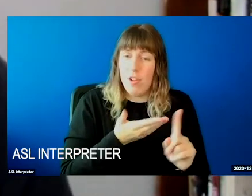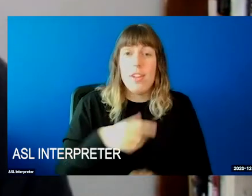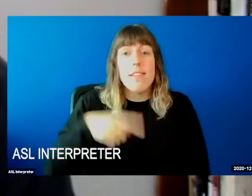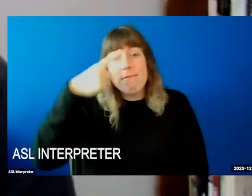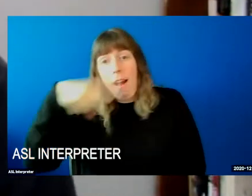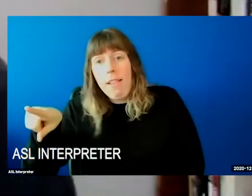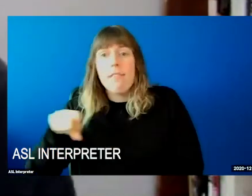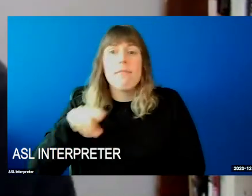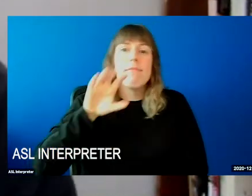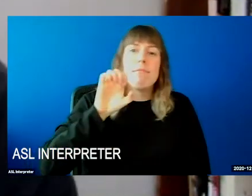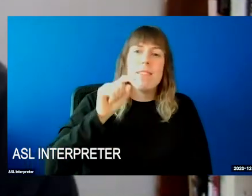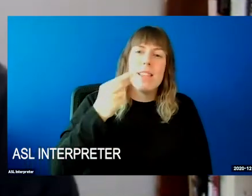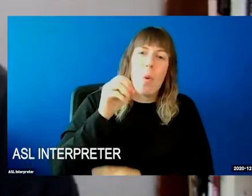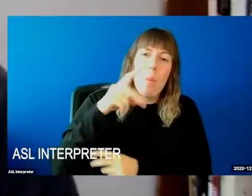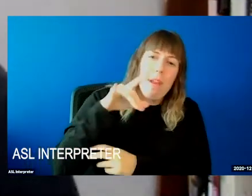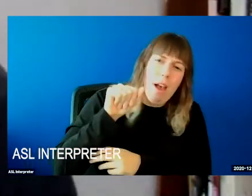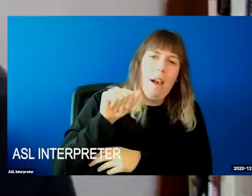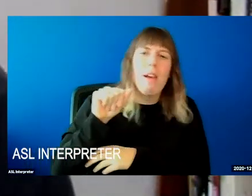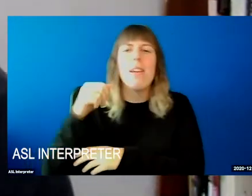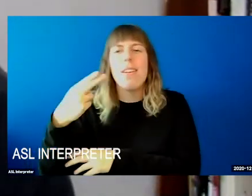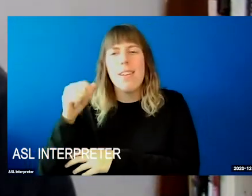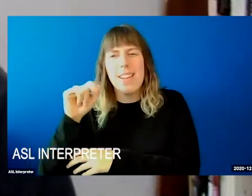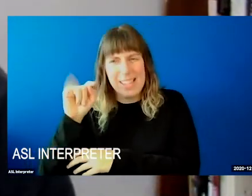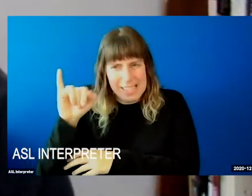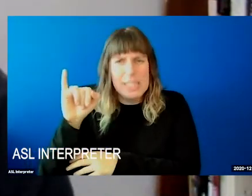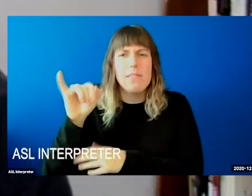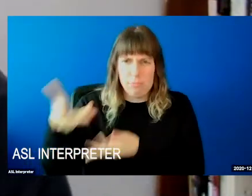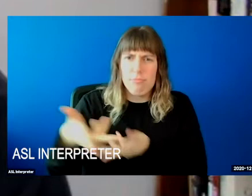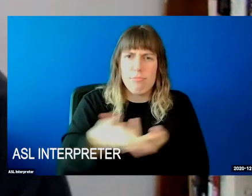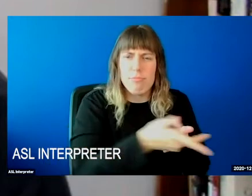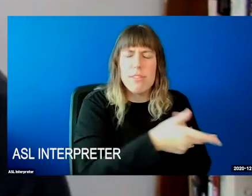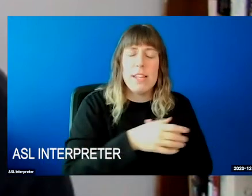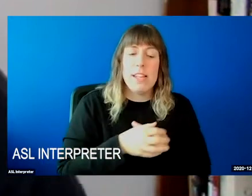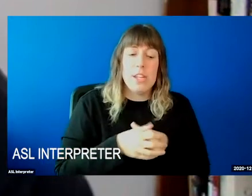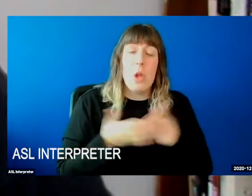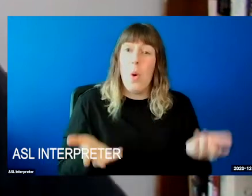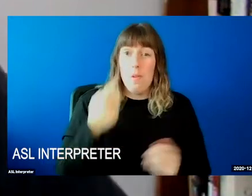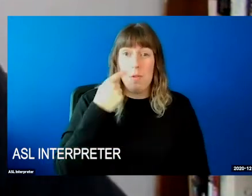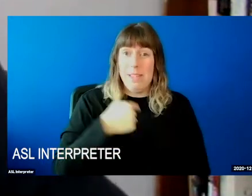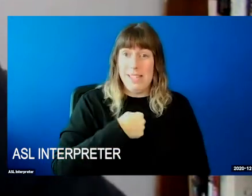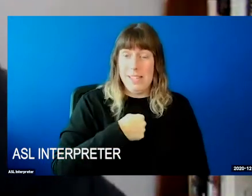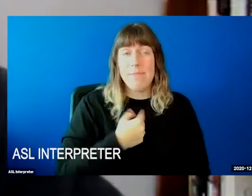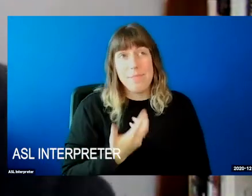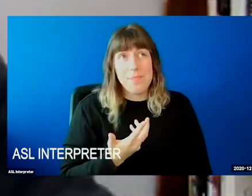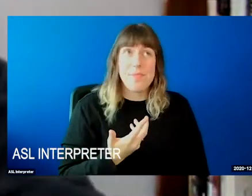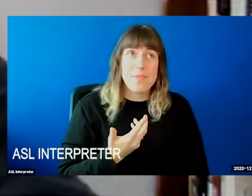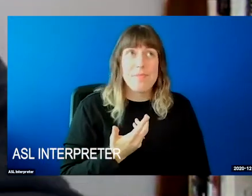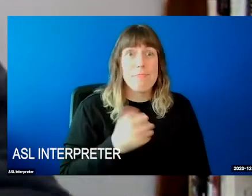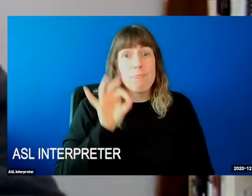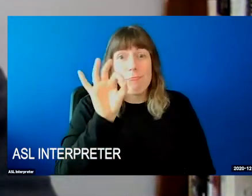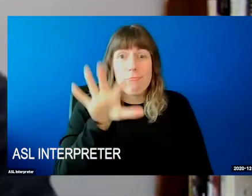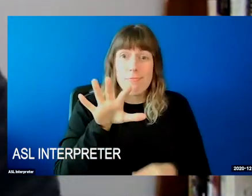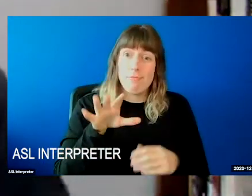Thailand, in Ethiopia, and Haiti. And for me, I guess the one thing I'd say, which is maybe not